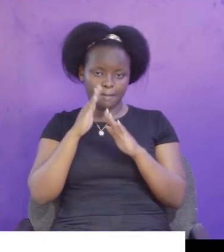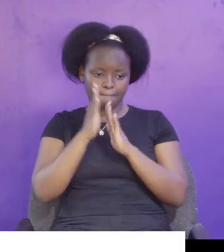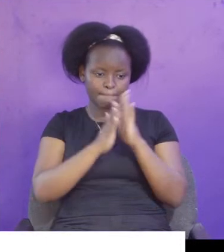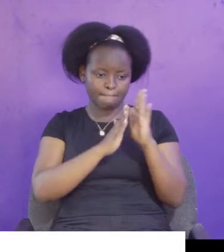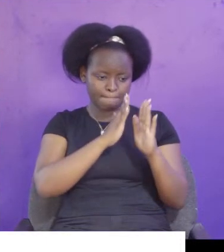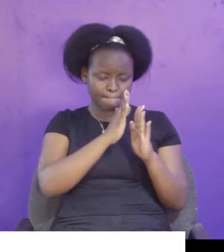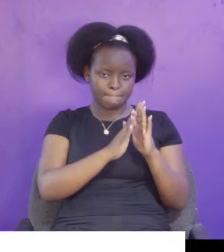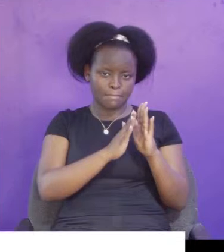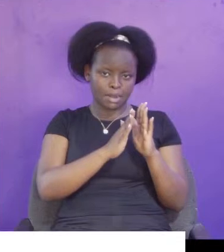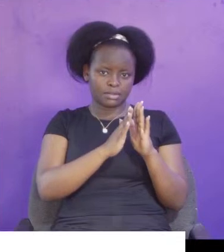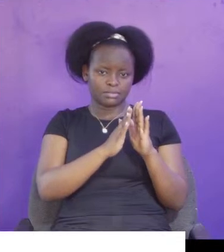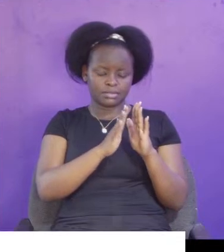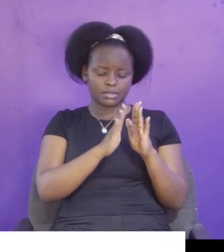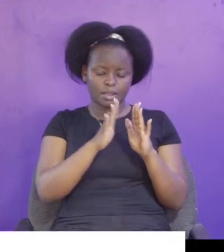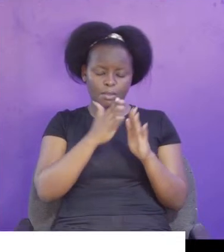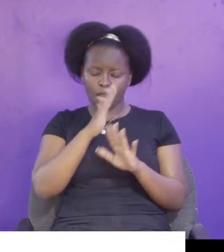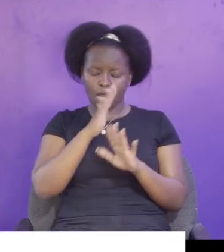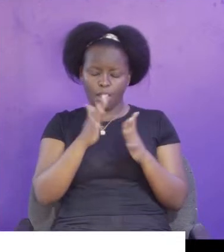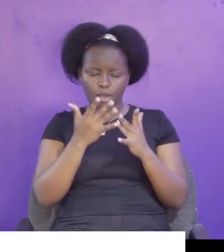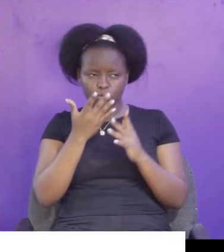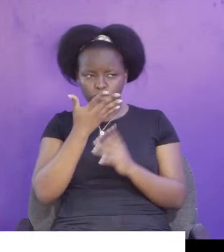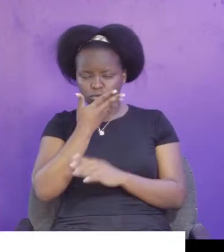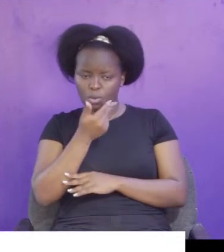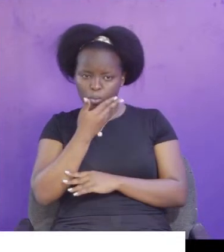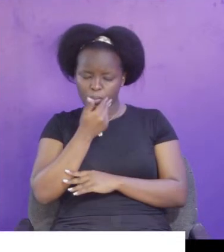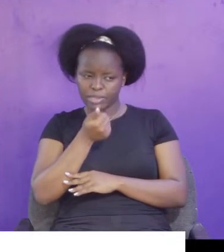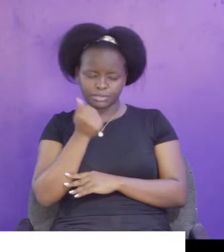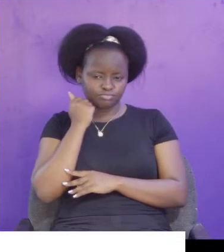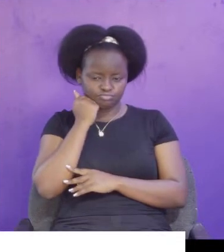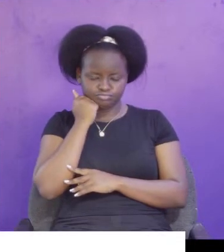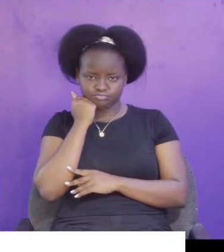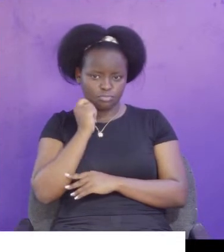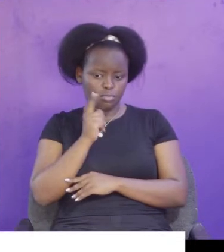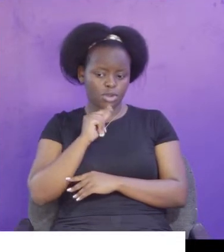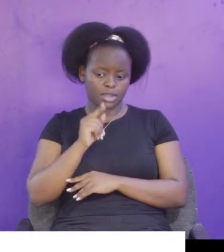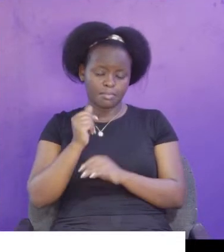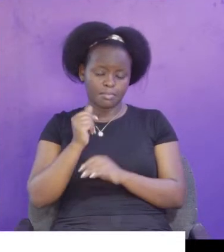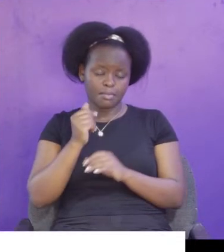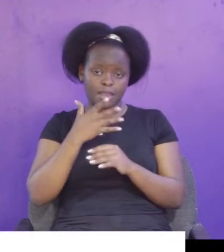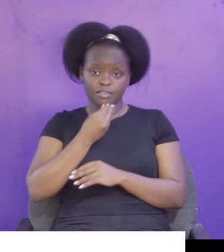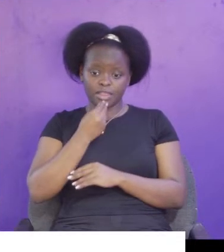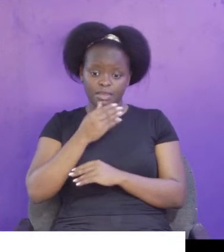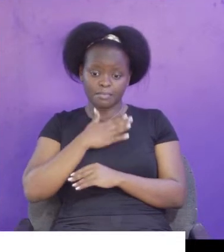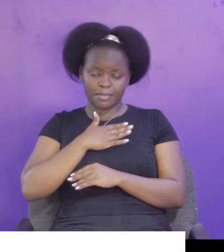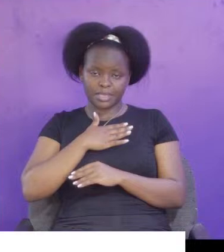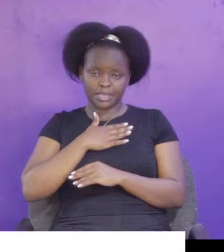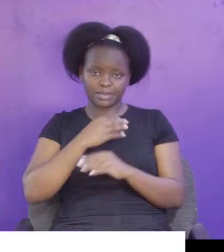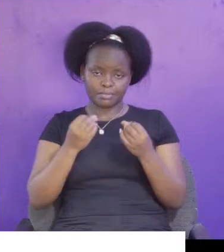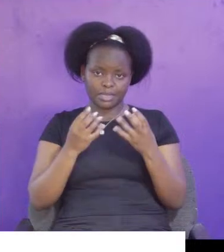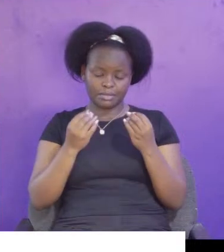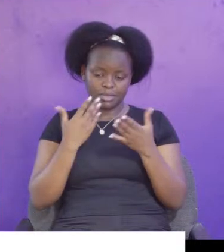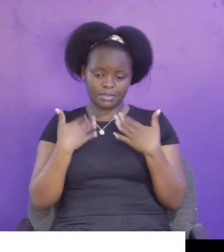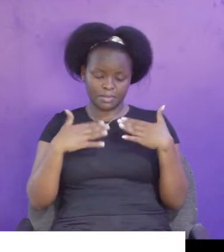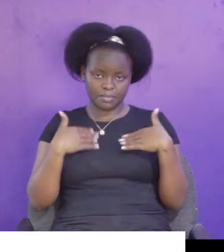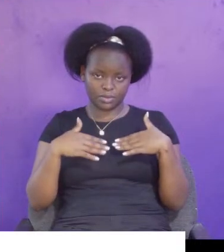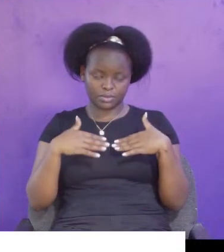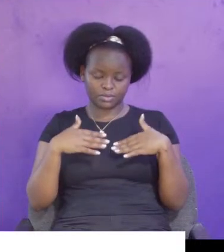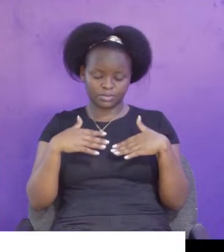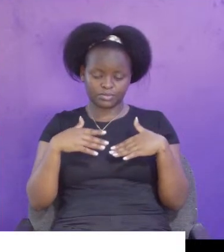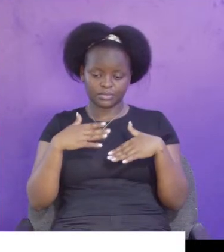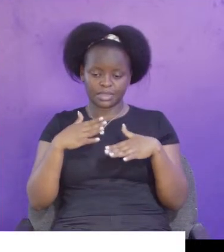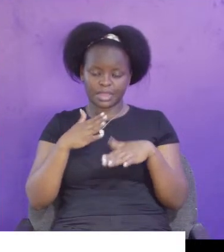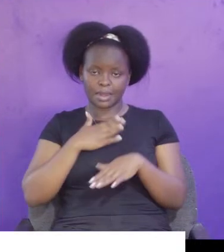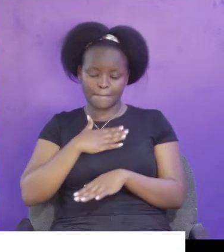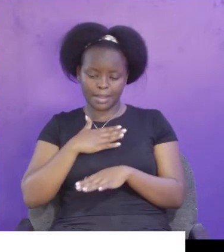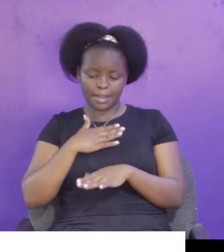him. My father was many things to me, to many people, but to my siblings and I, he